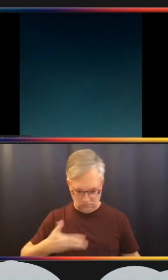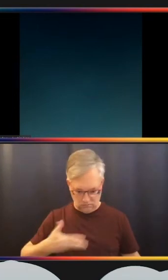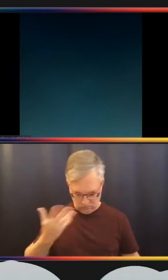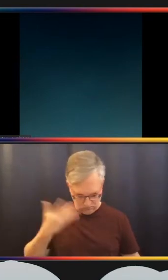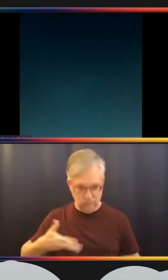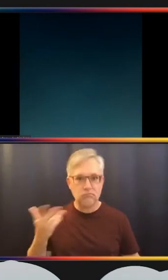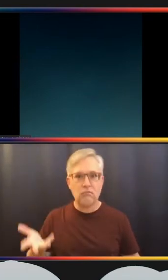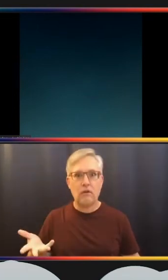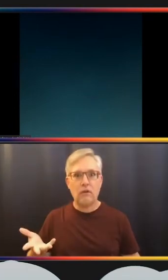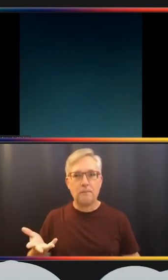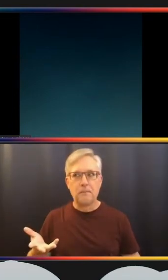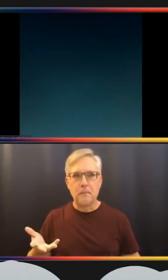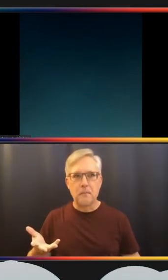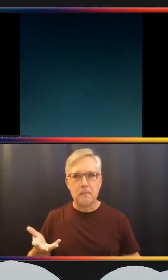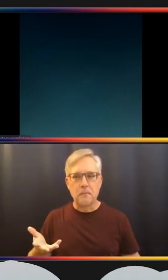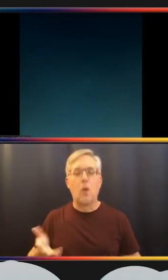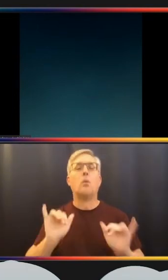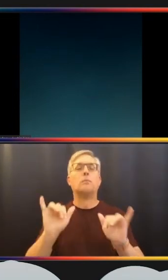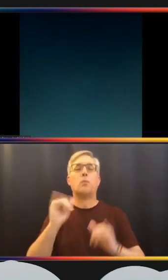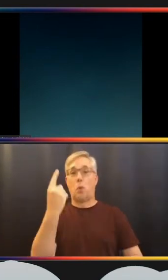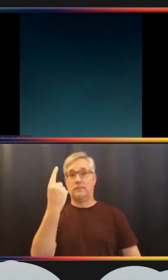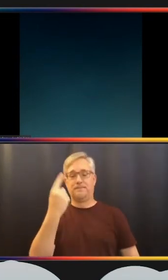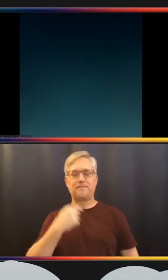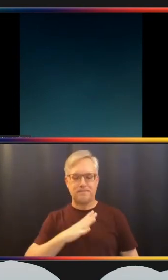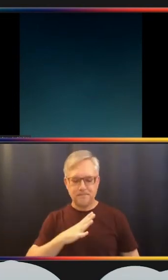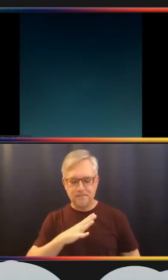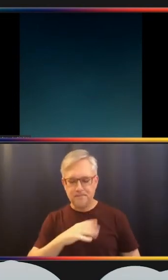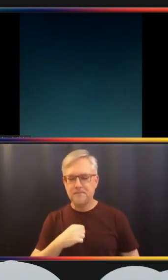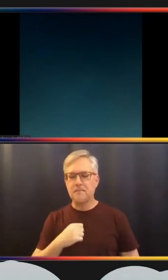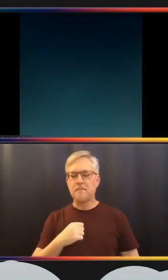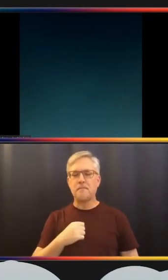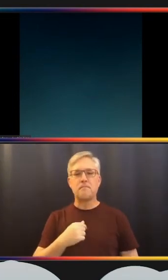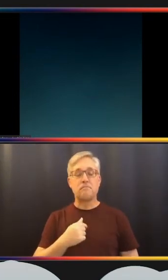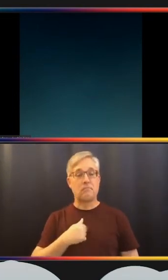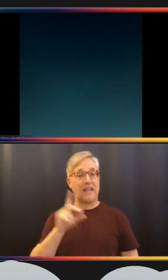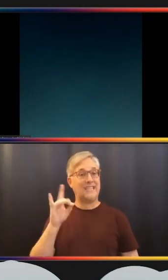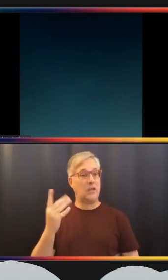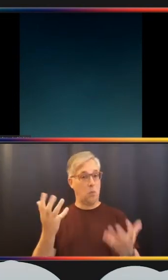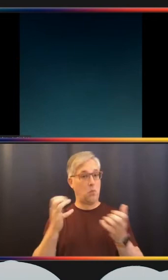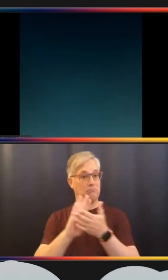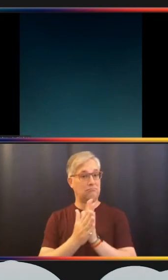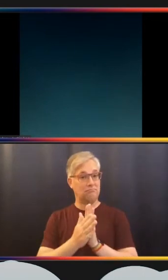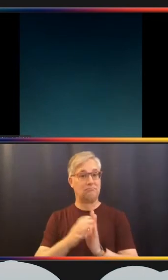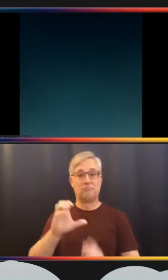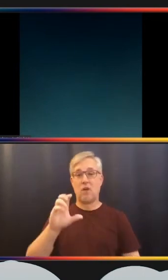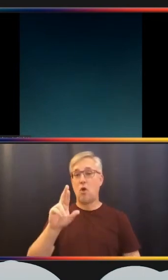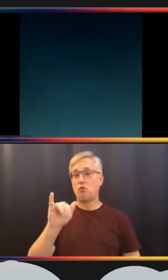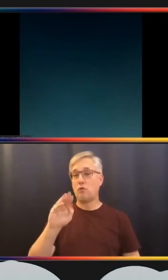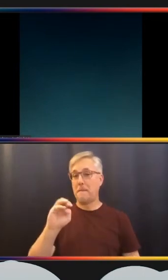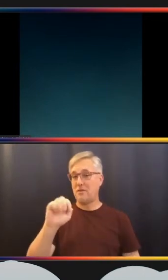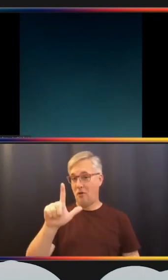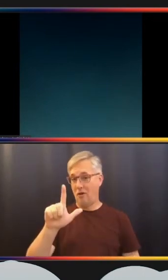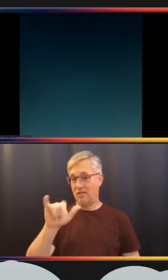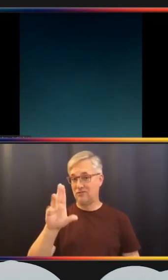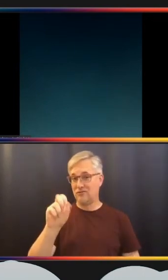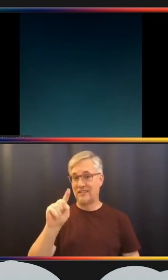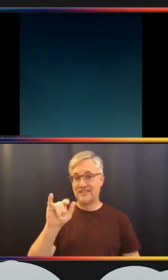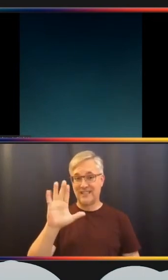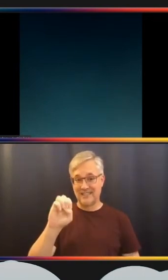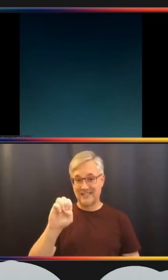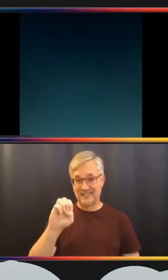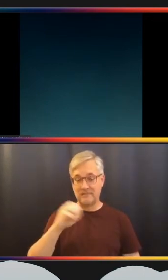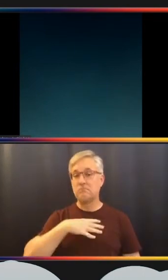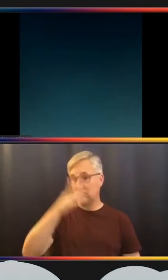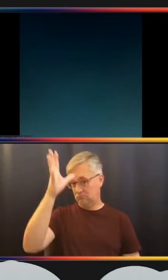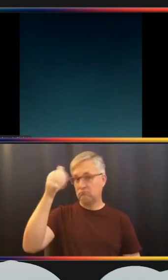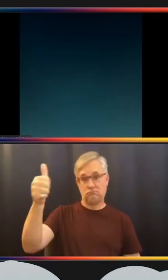I mean, I guess one that I talked about is I actually wanted to go into criminal justice. My dad's a lawyer, and he kind